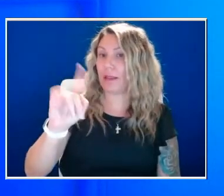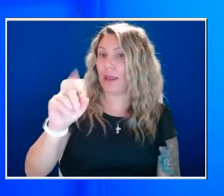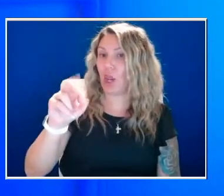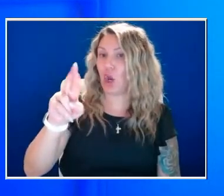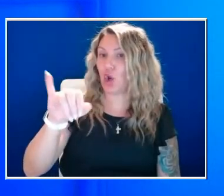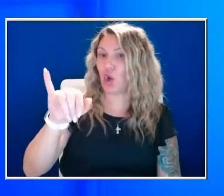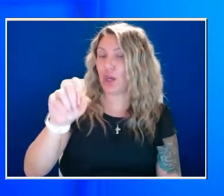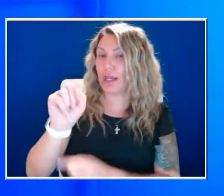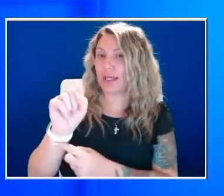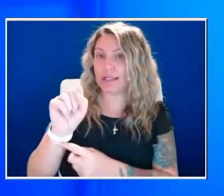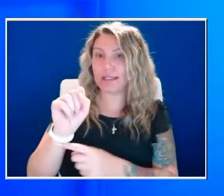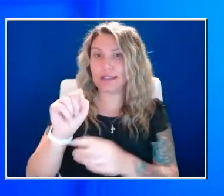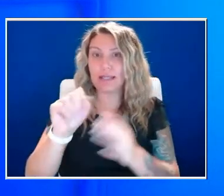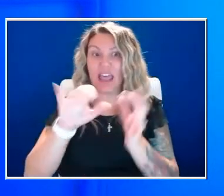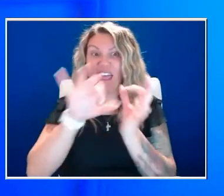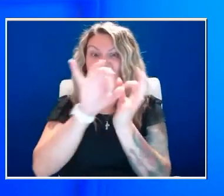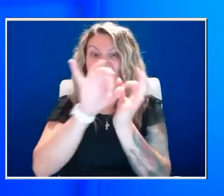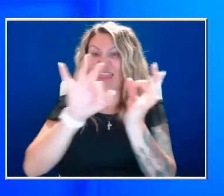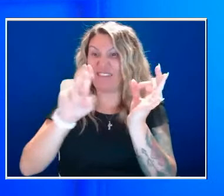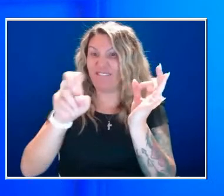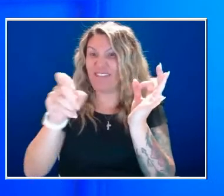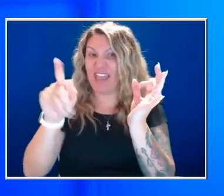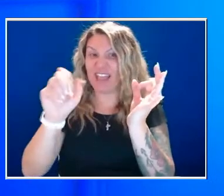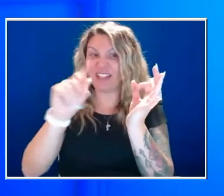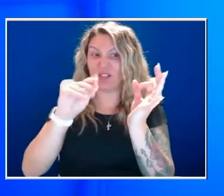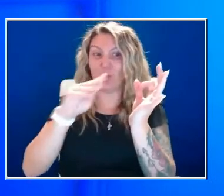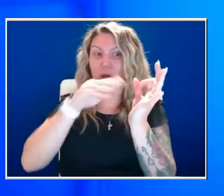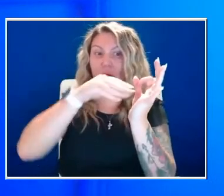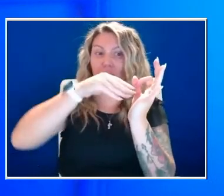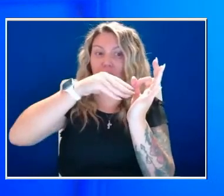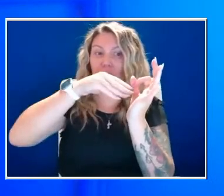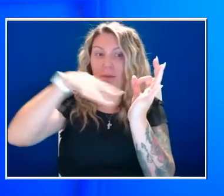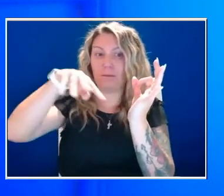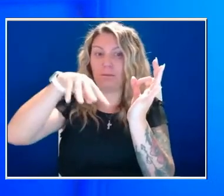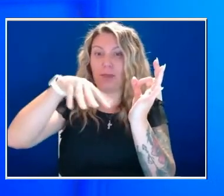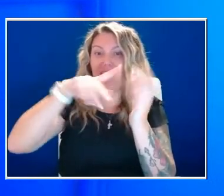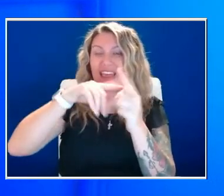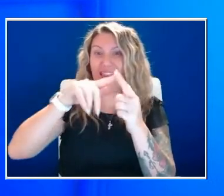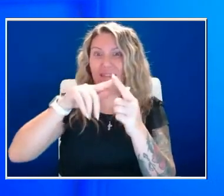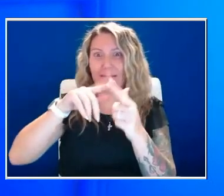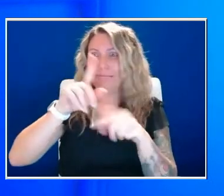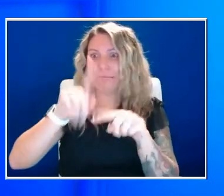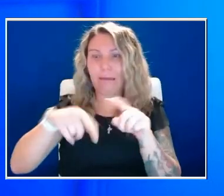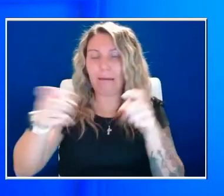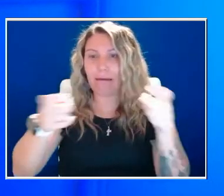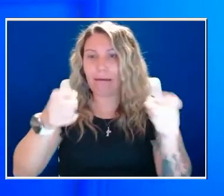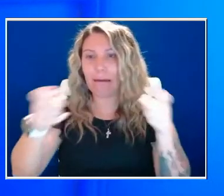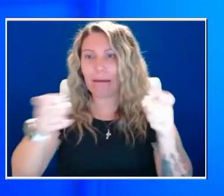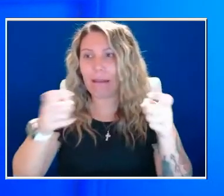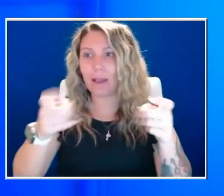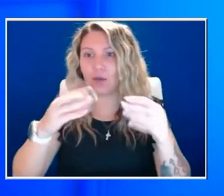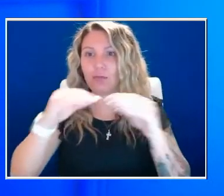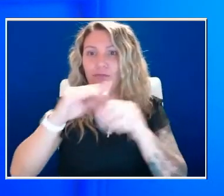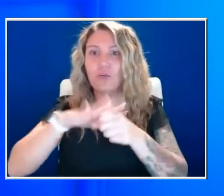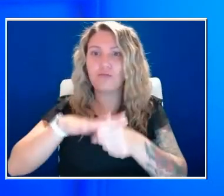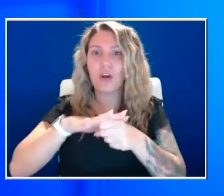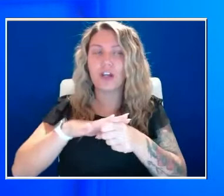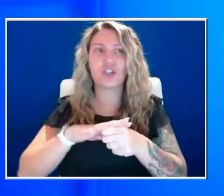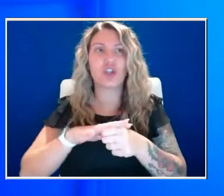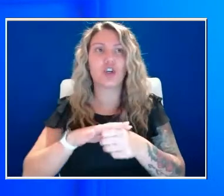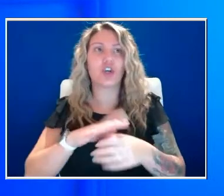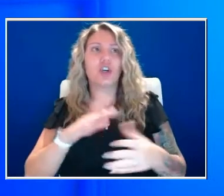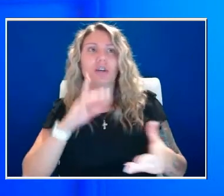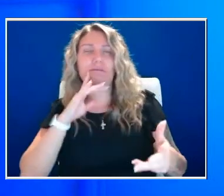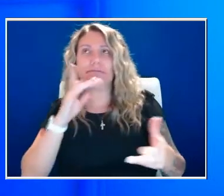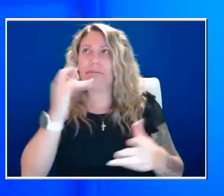veins that are really only designed to handle low pressure. Think about a rogue plumber entering your backyard in the night and